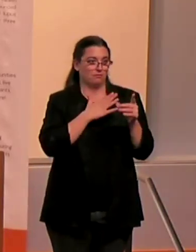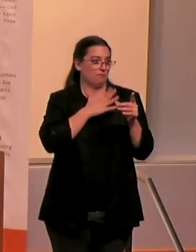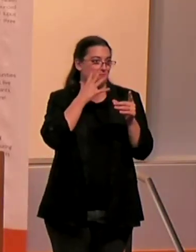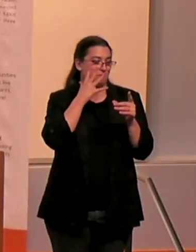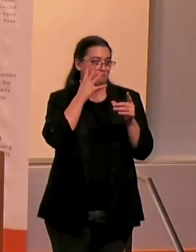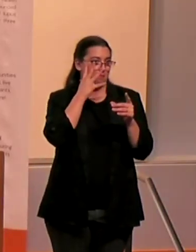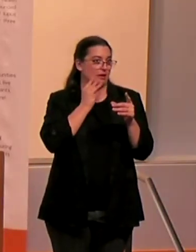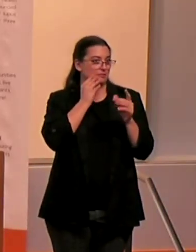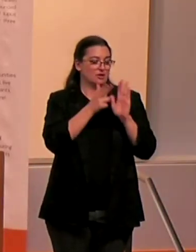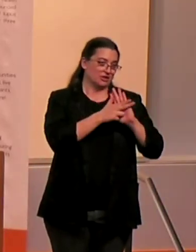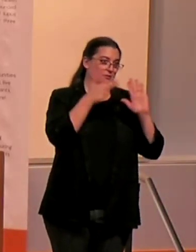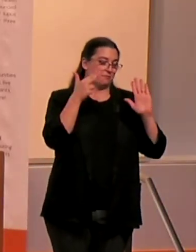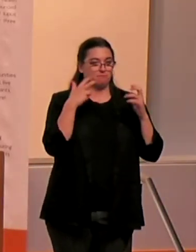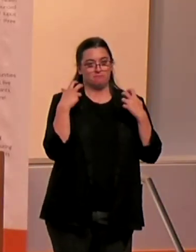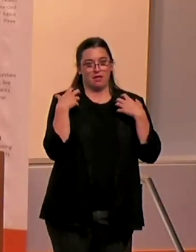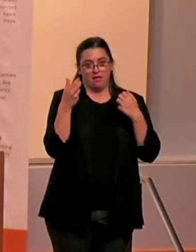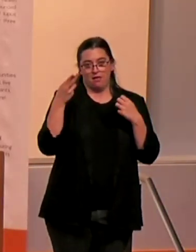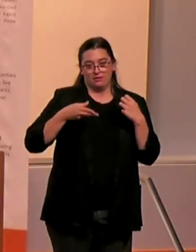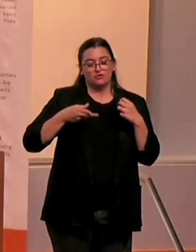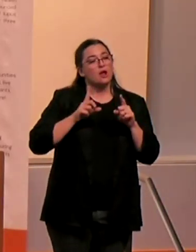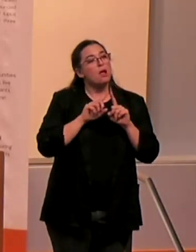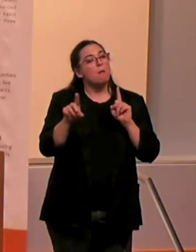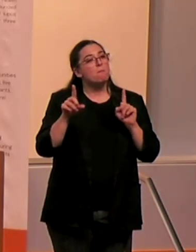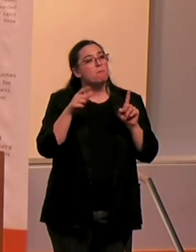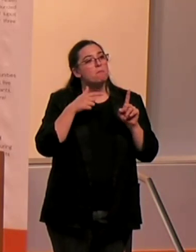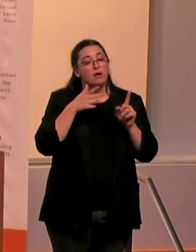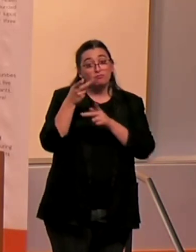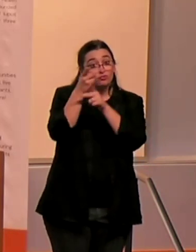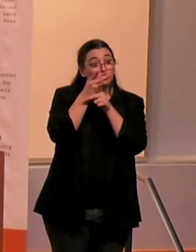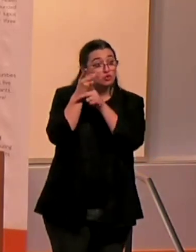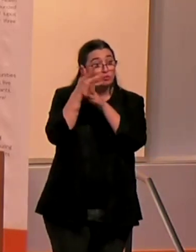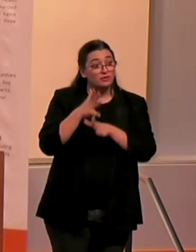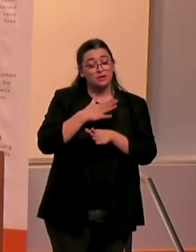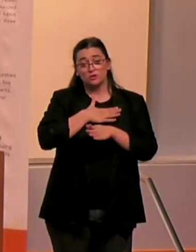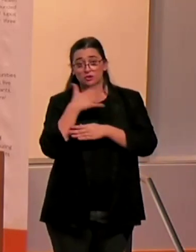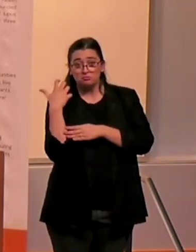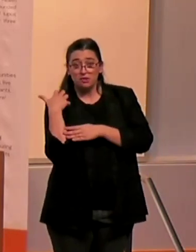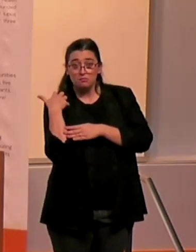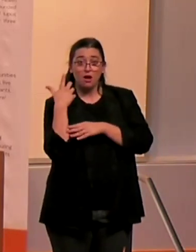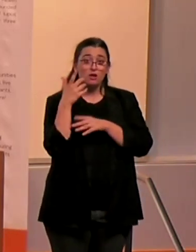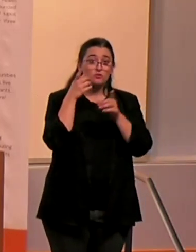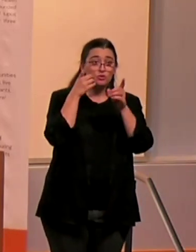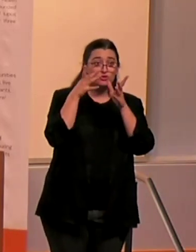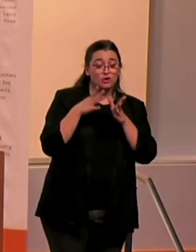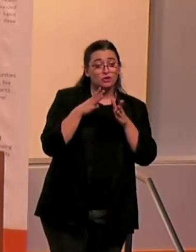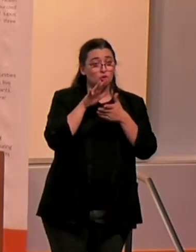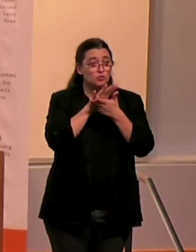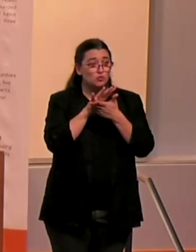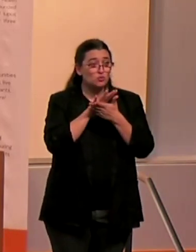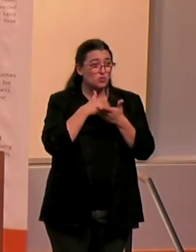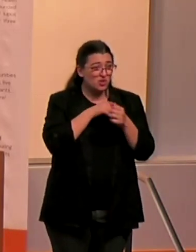do eventually say it, especially once I've gained the trust of my supervisor, my boss, or the director of the school that I work